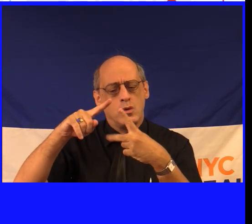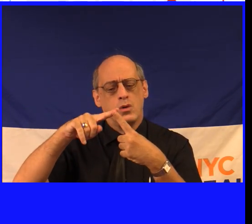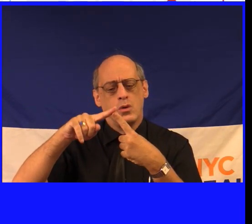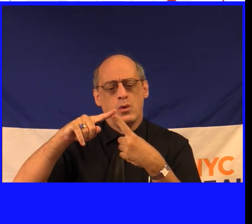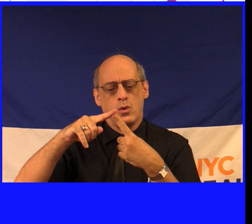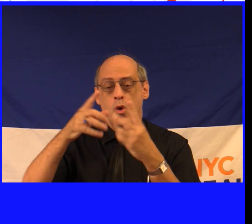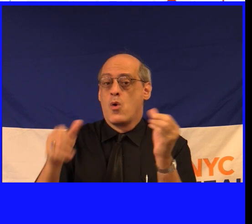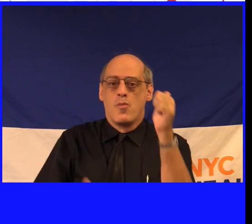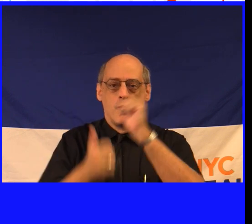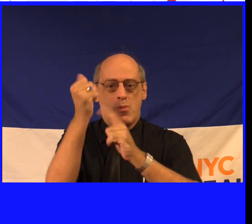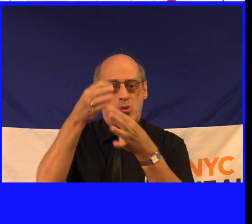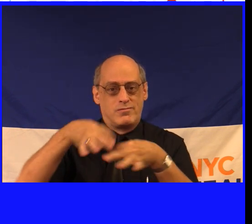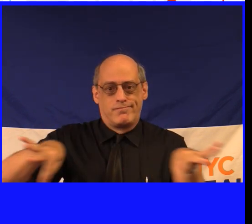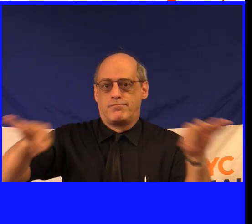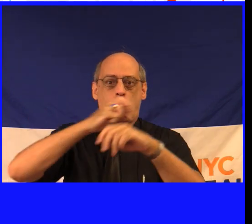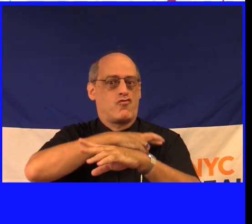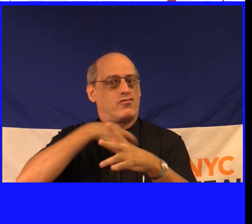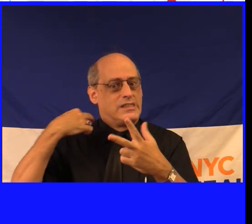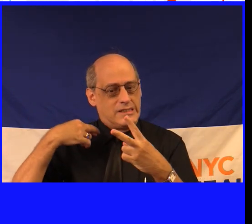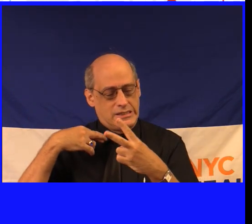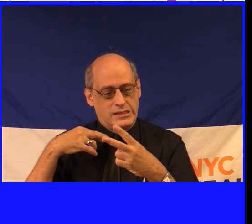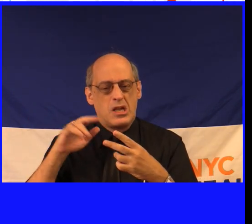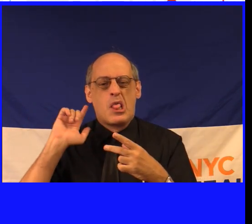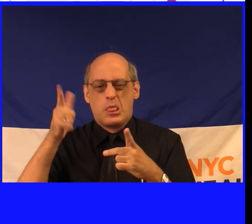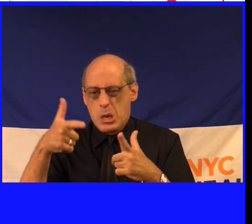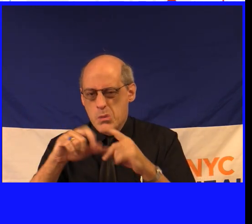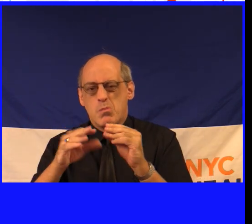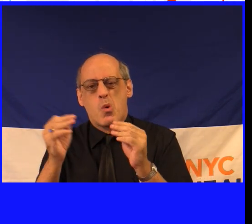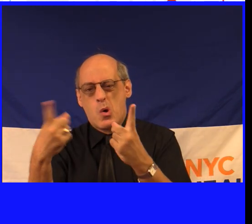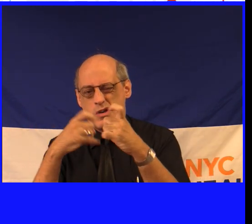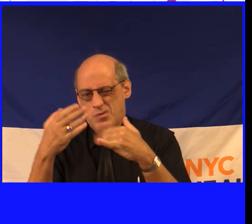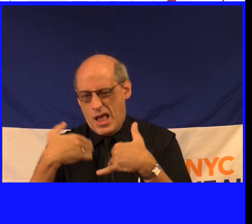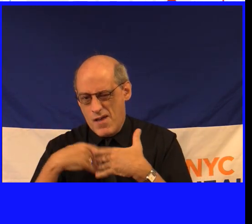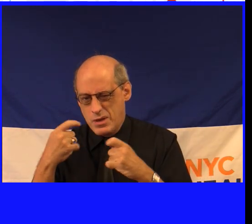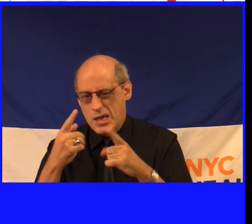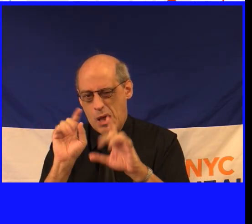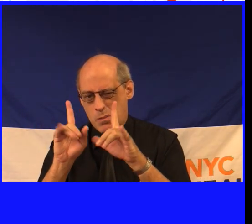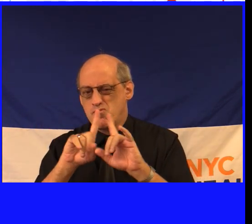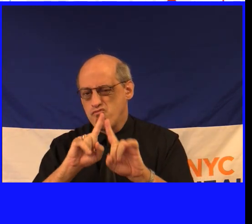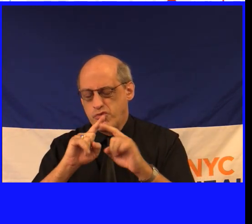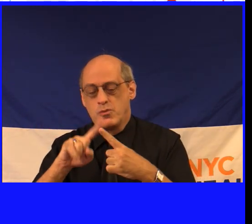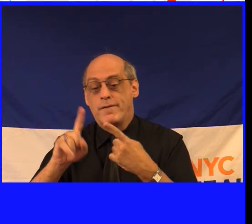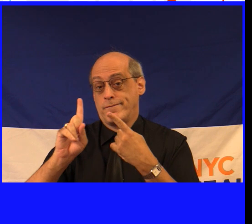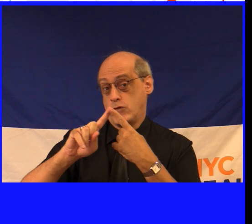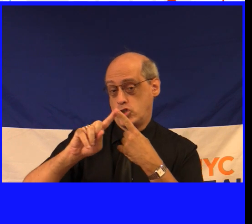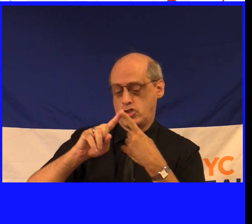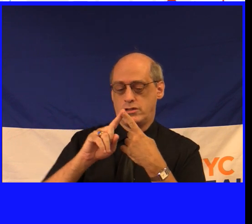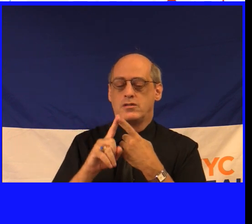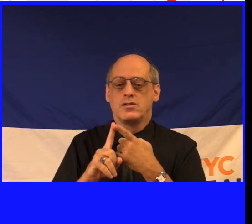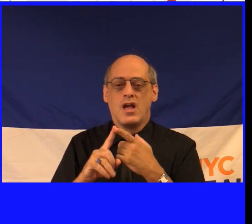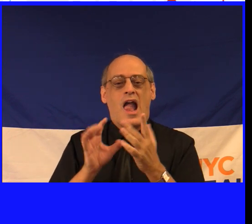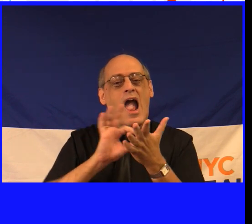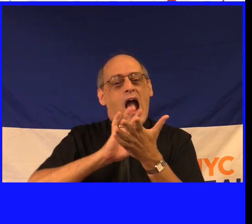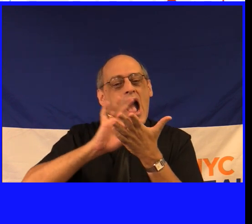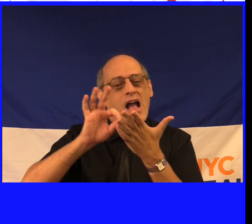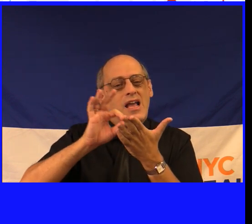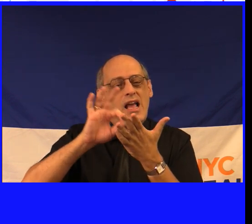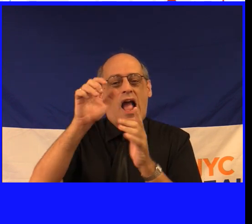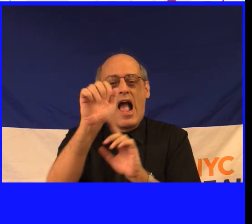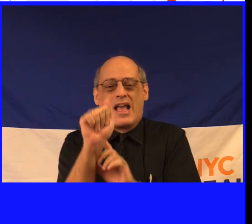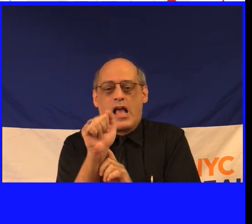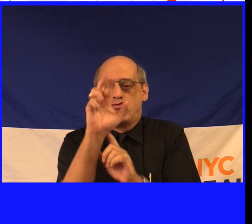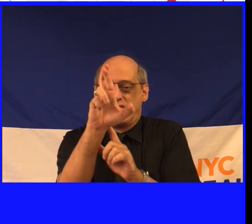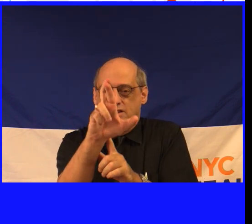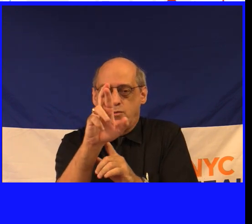significant risk. If there's questions later on about any of the other areas, happy to address them. So the first is the accounts receivable, the patient accounts receivable,